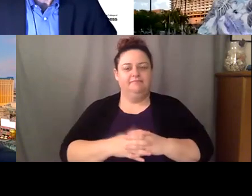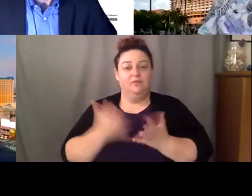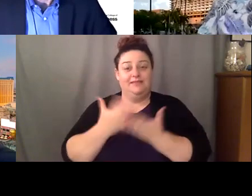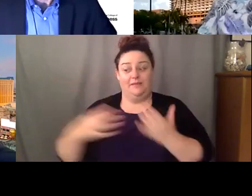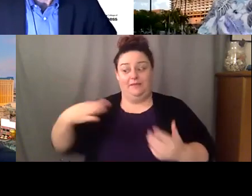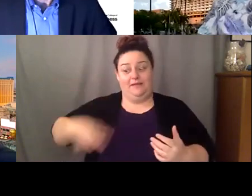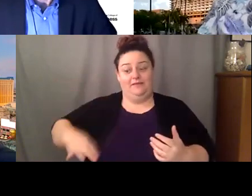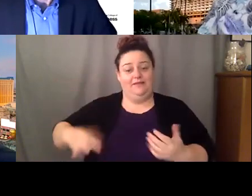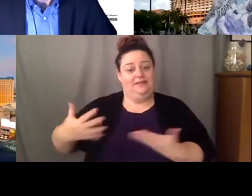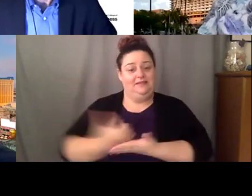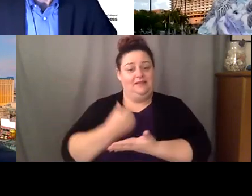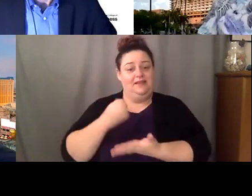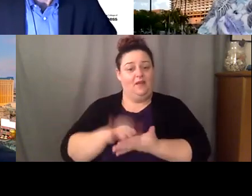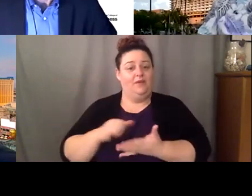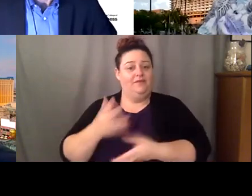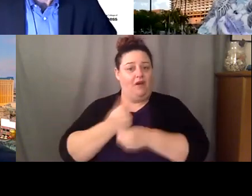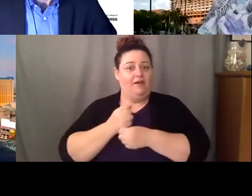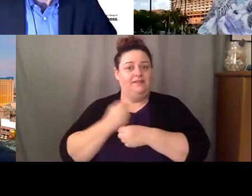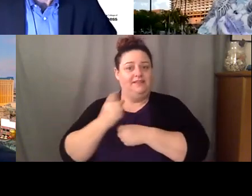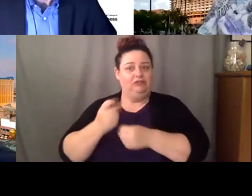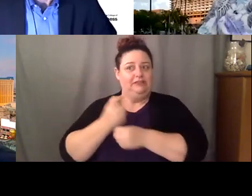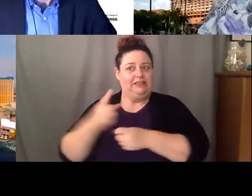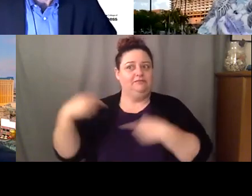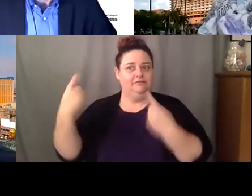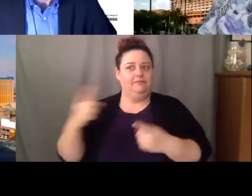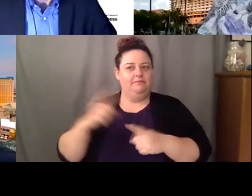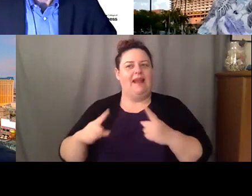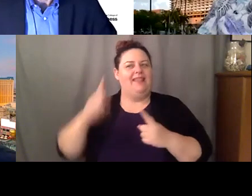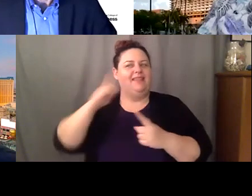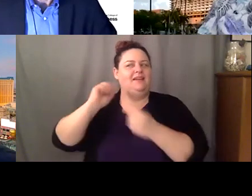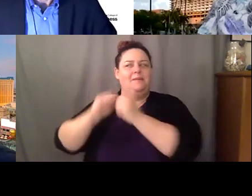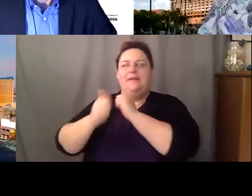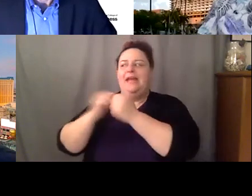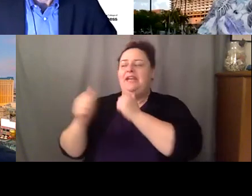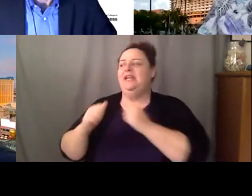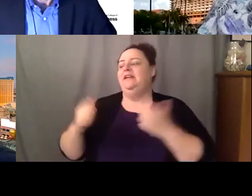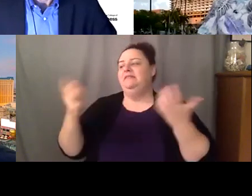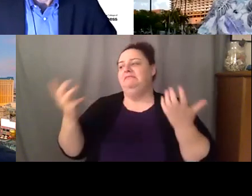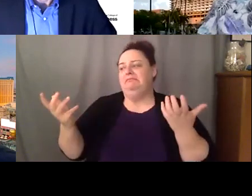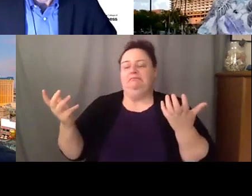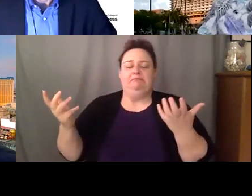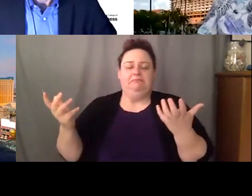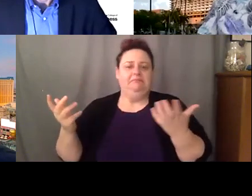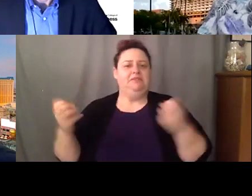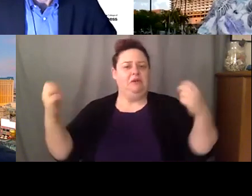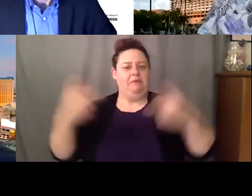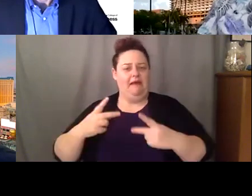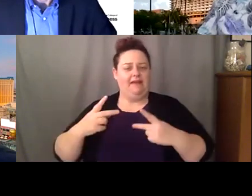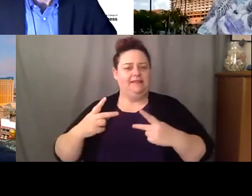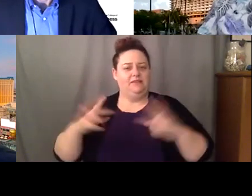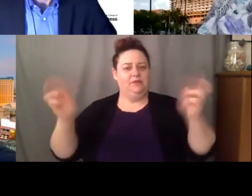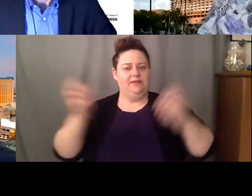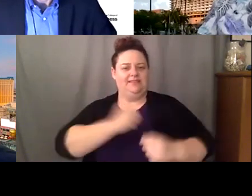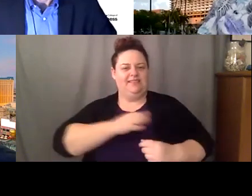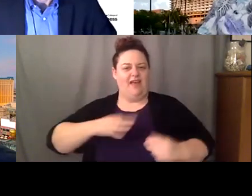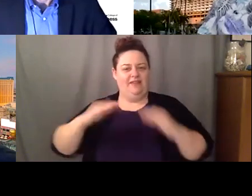seen year over year over year. But I think from a competitive standpoint and to get back some of the staffing